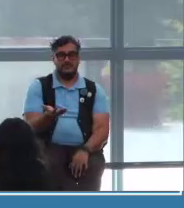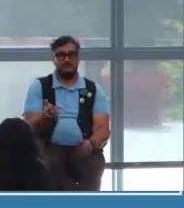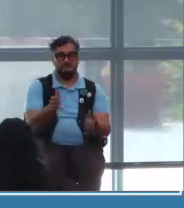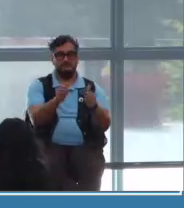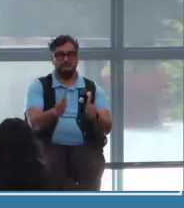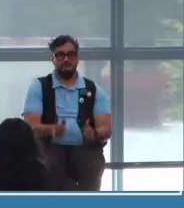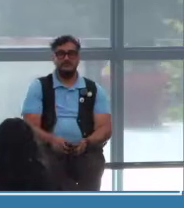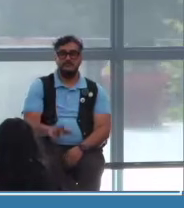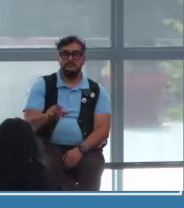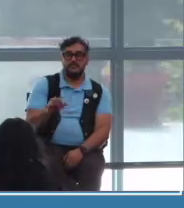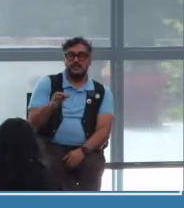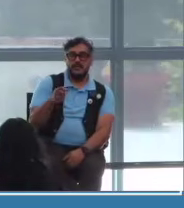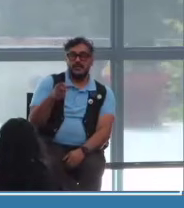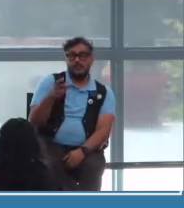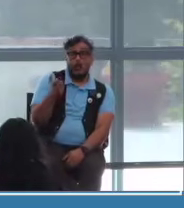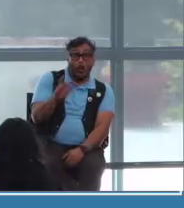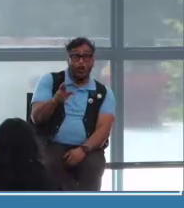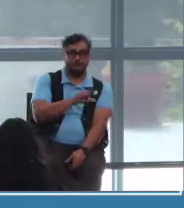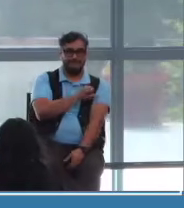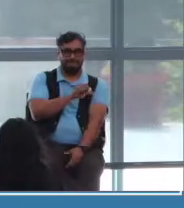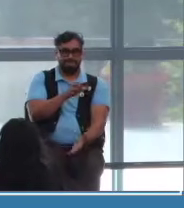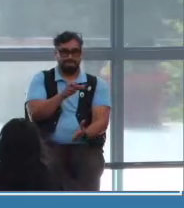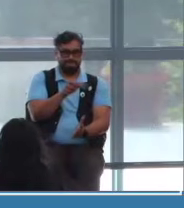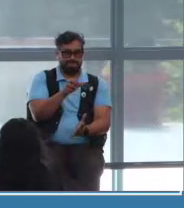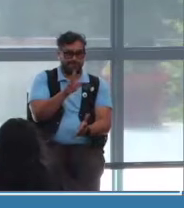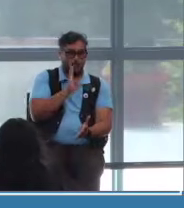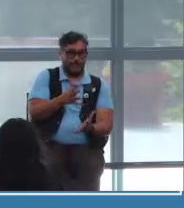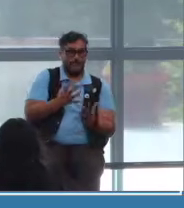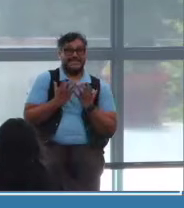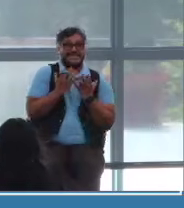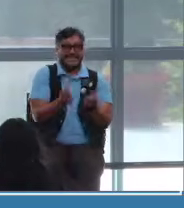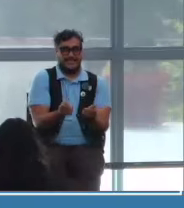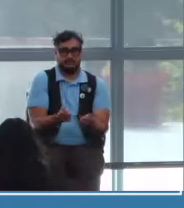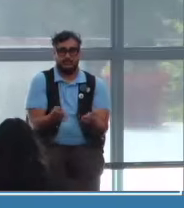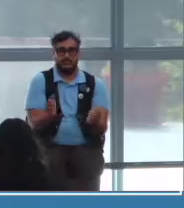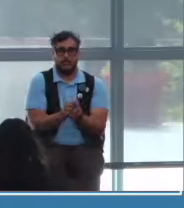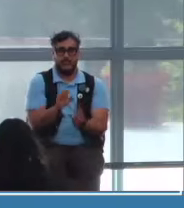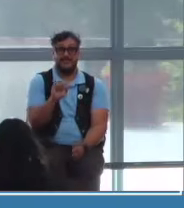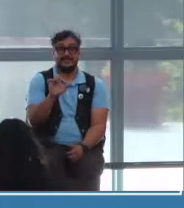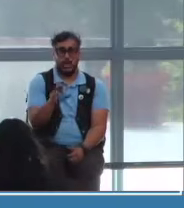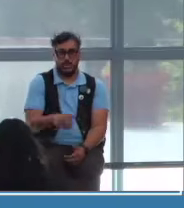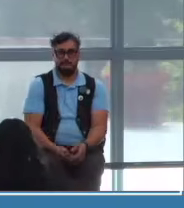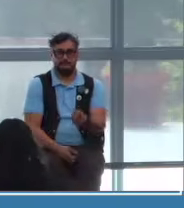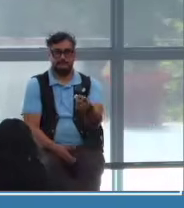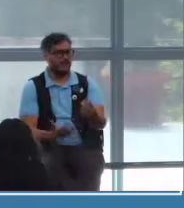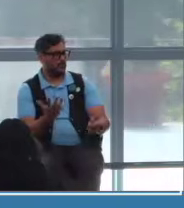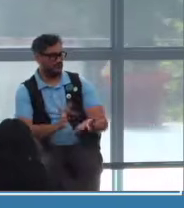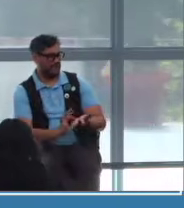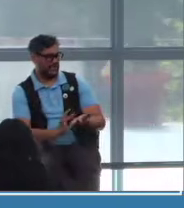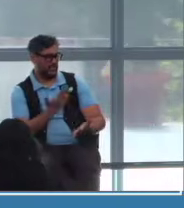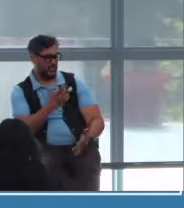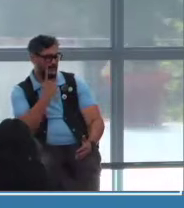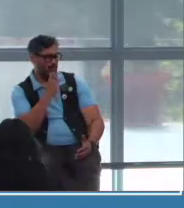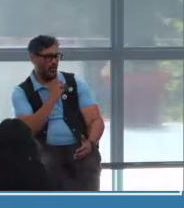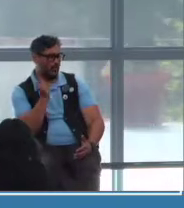were inflamed and it healed with a scar, that can cause muscle changes. And one more, what medications are good for older